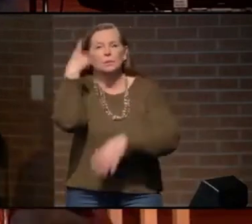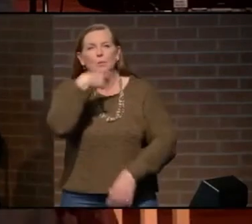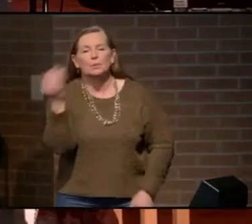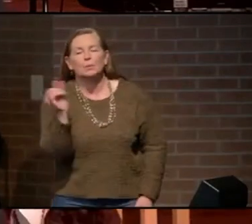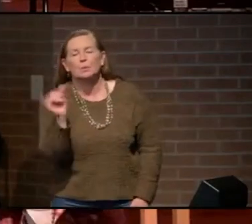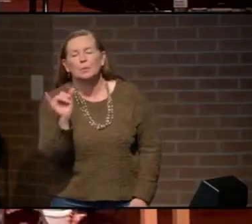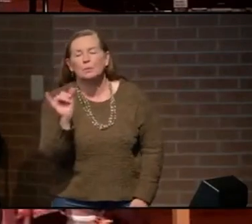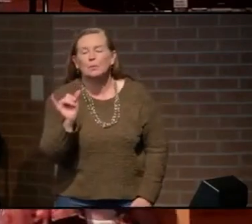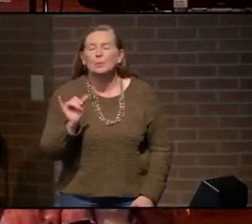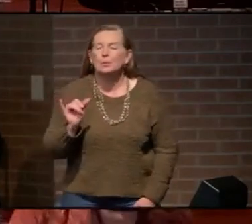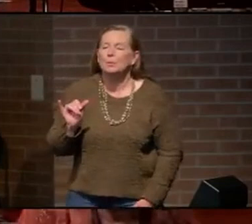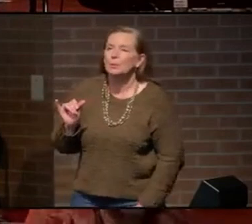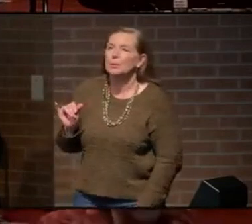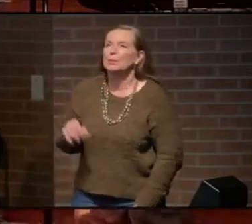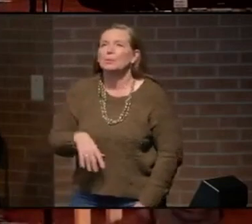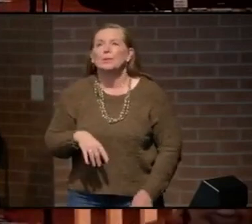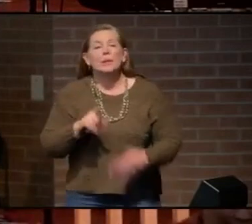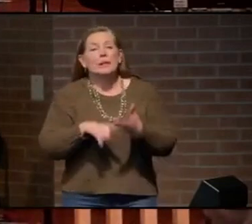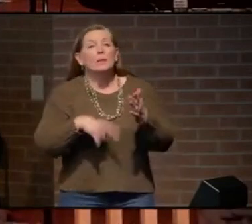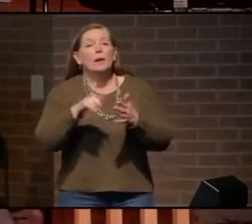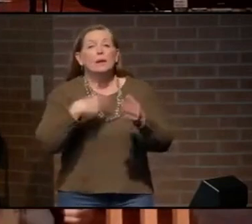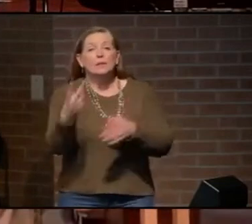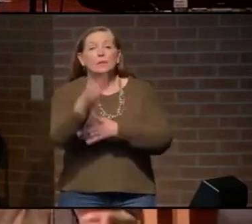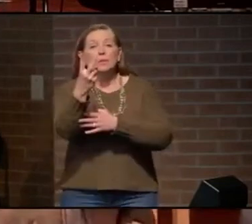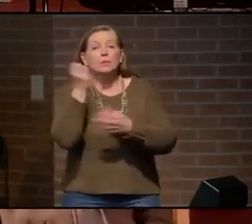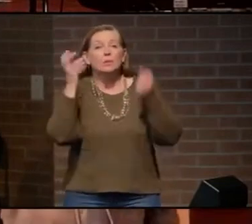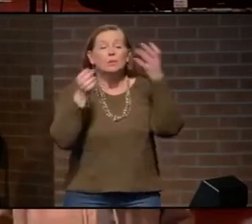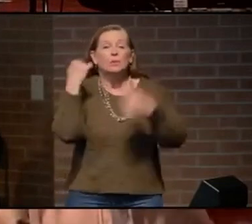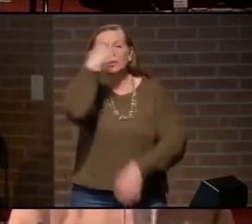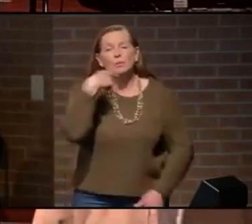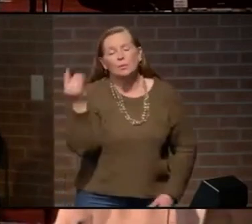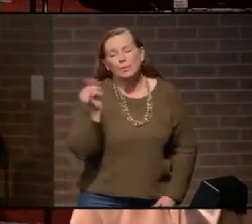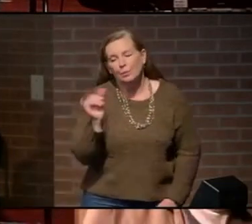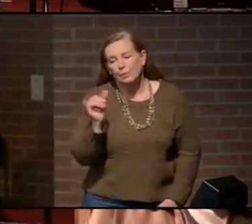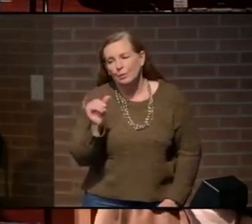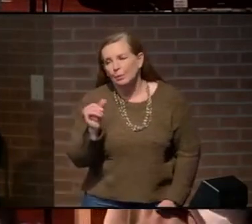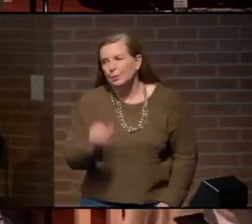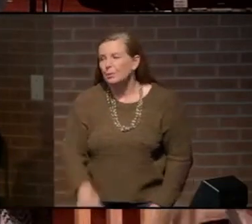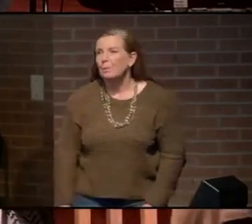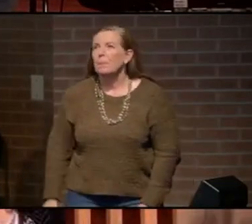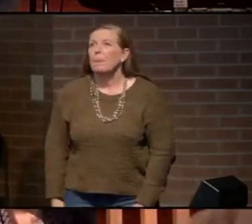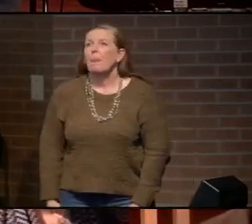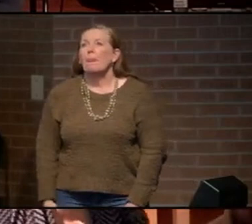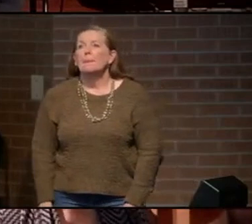voices too. This is the sound of voices too.